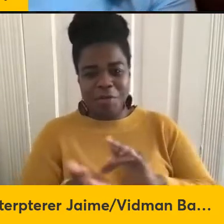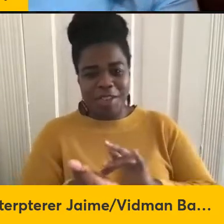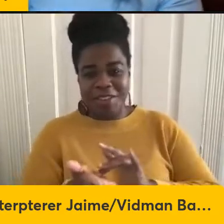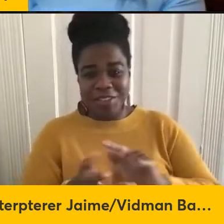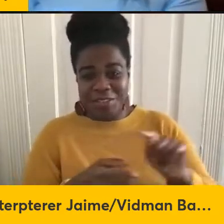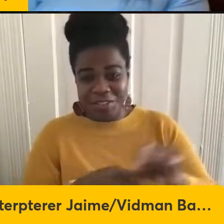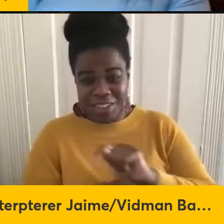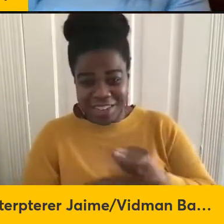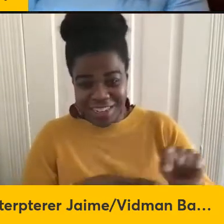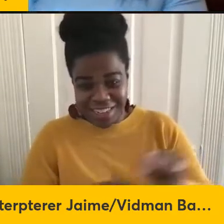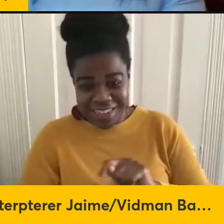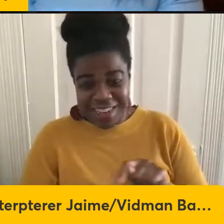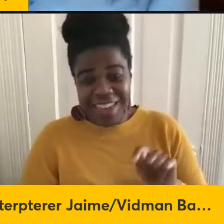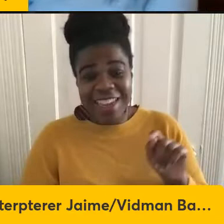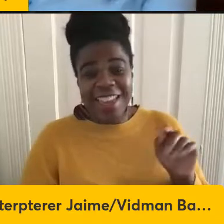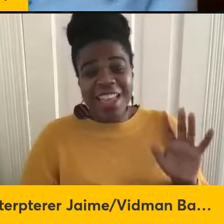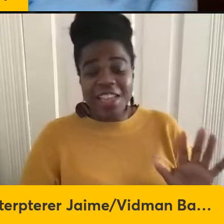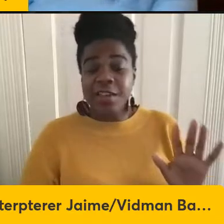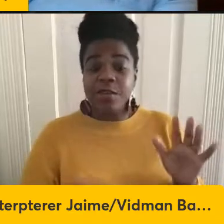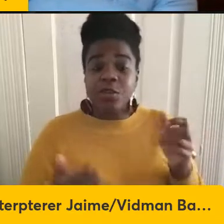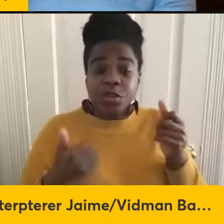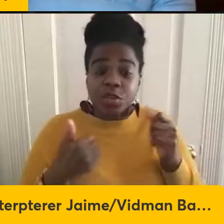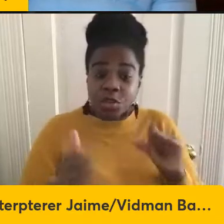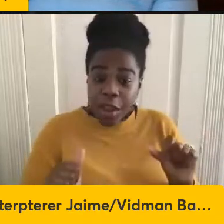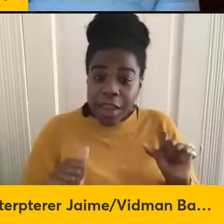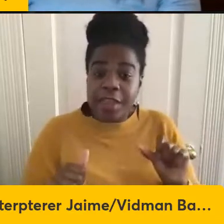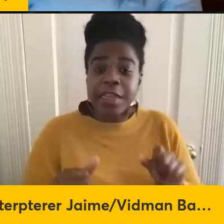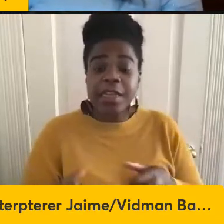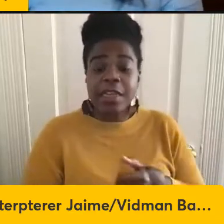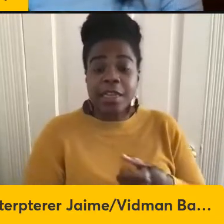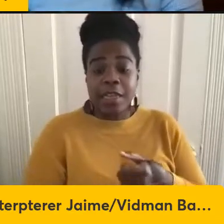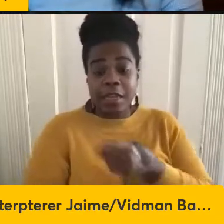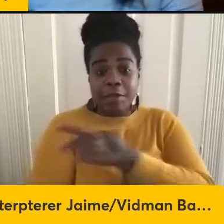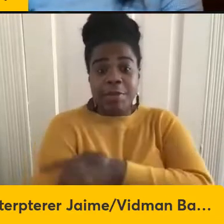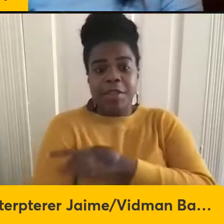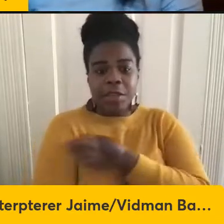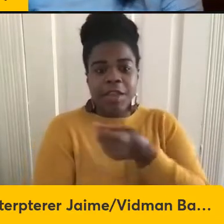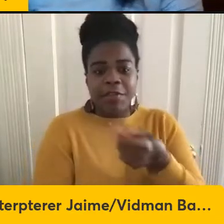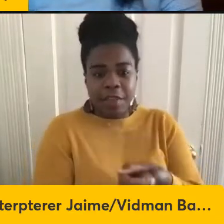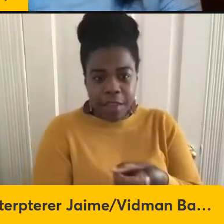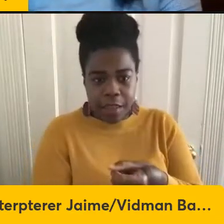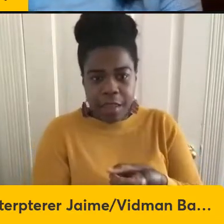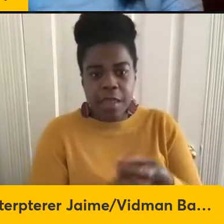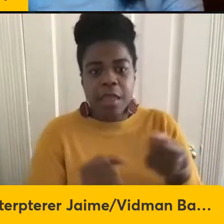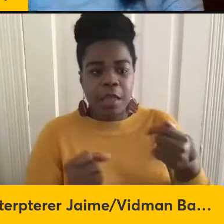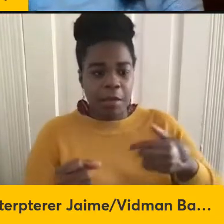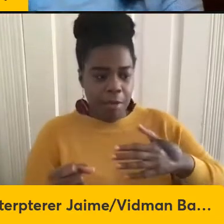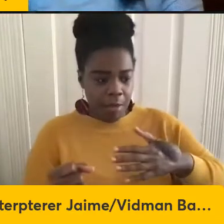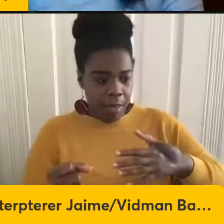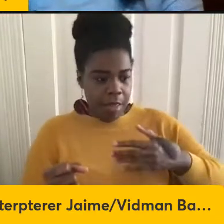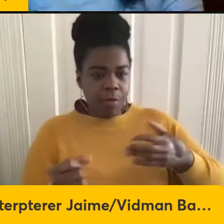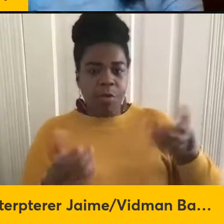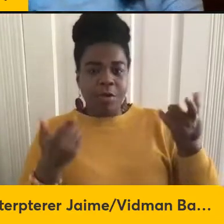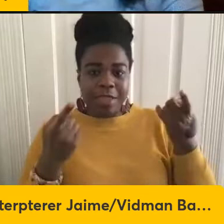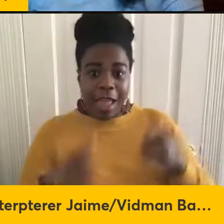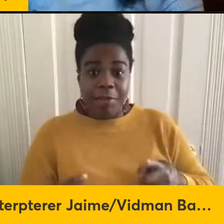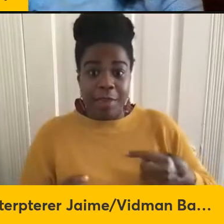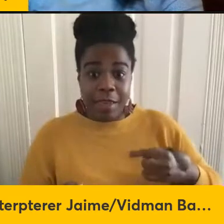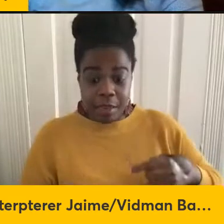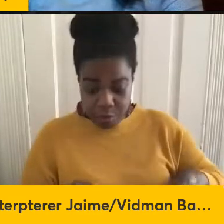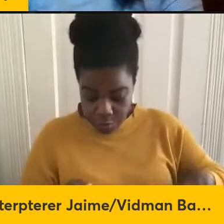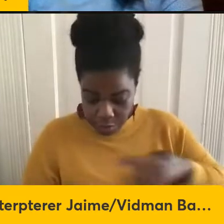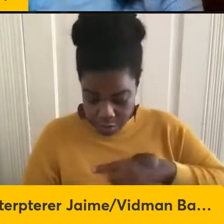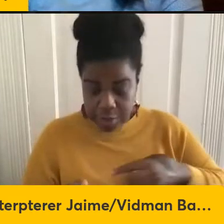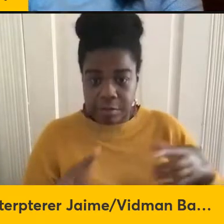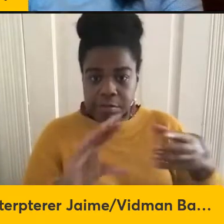the initially just trying to, patient advocacy was us talking to each other about what was happening to us and trying to find answers.